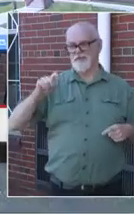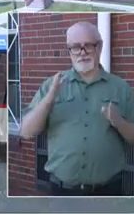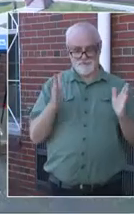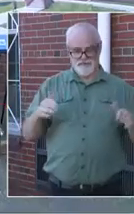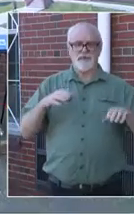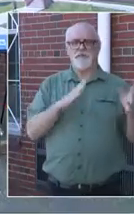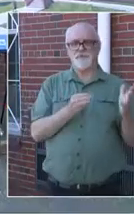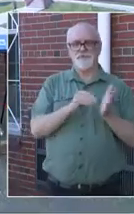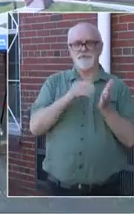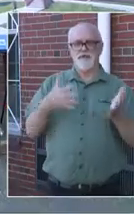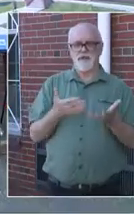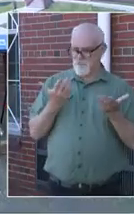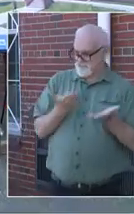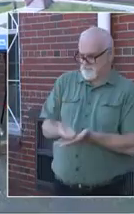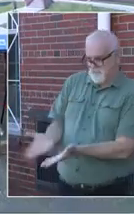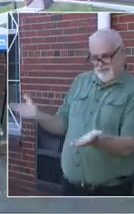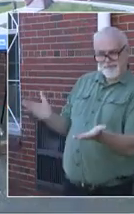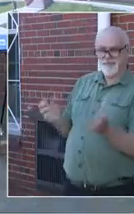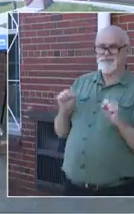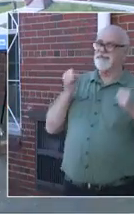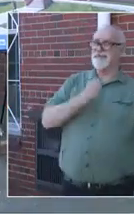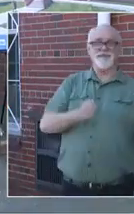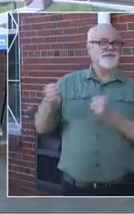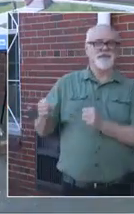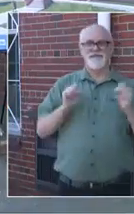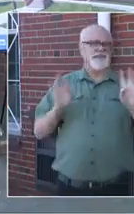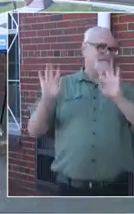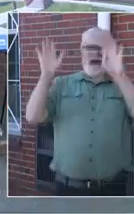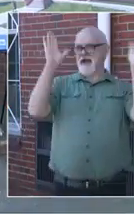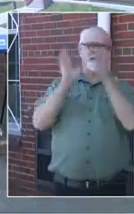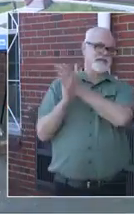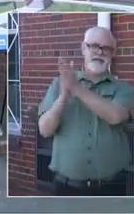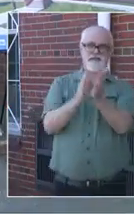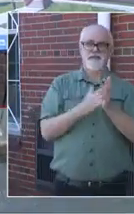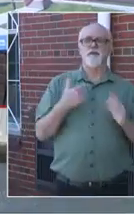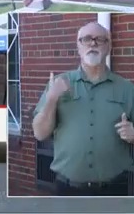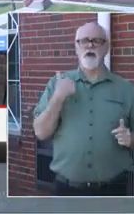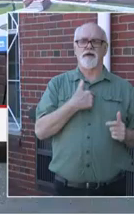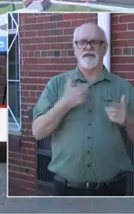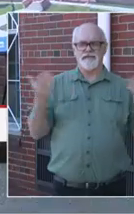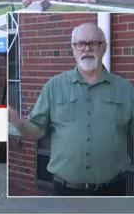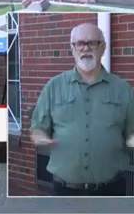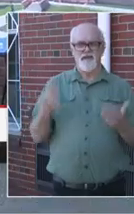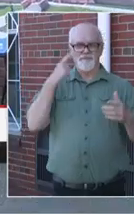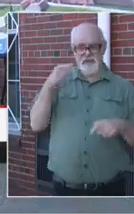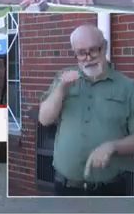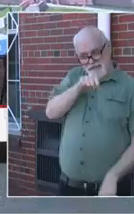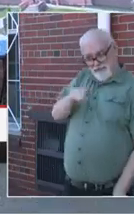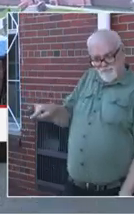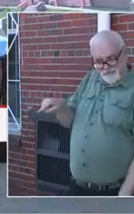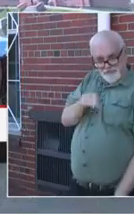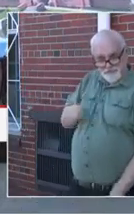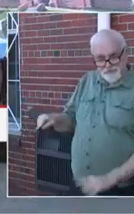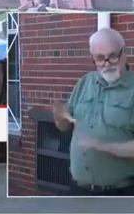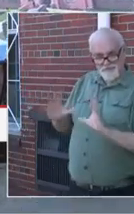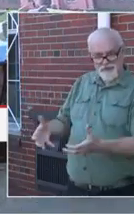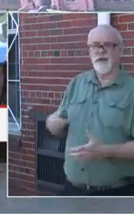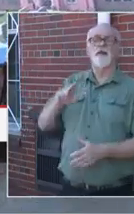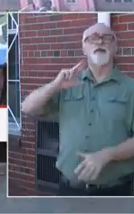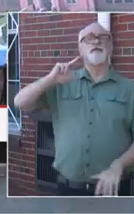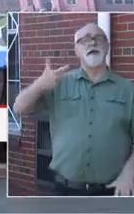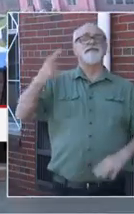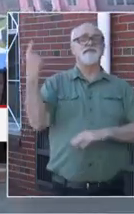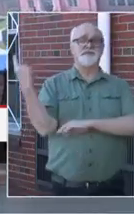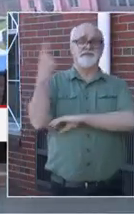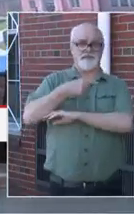is why we are here. Can you believe this is day 3? We've had a phenomenal start to the school year. I was asking